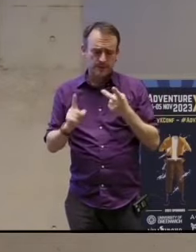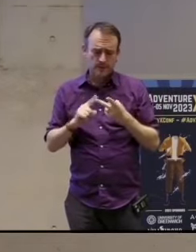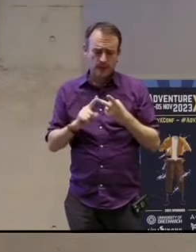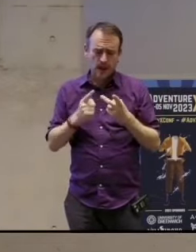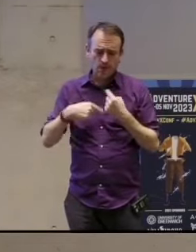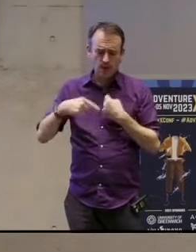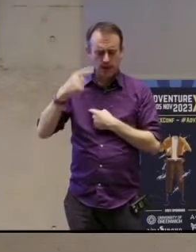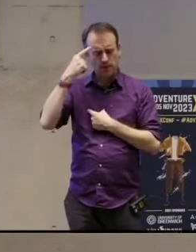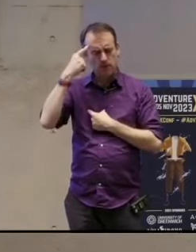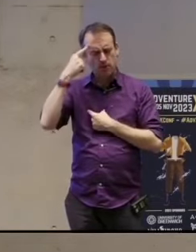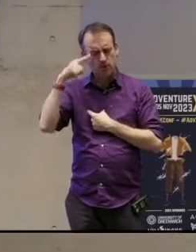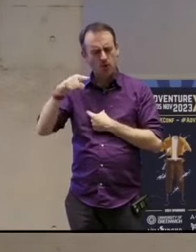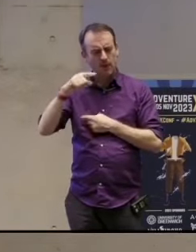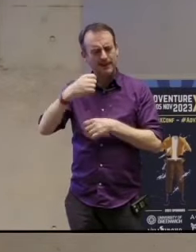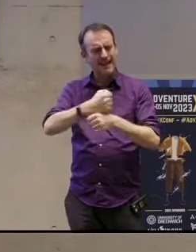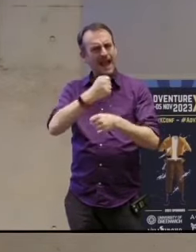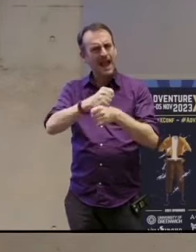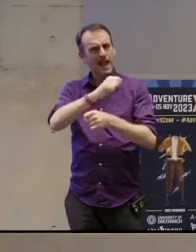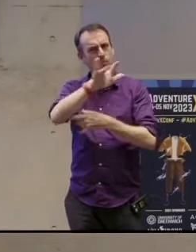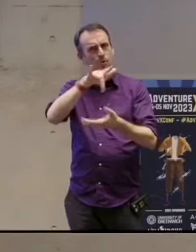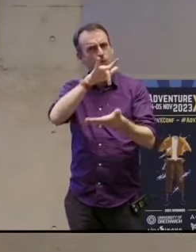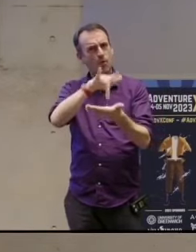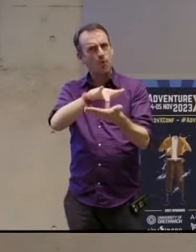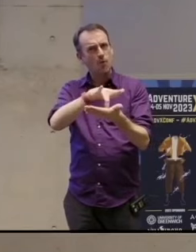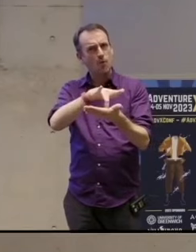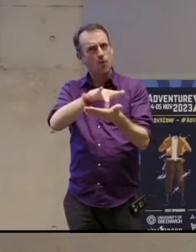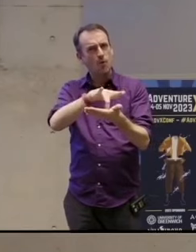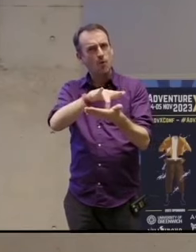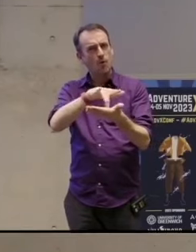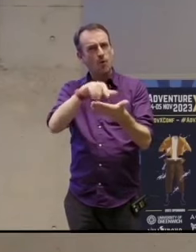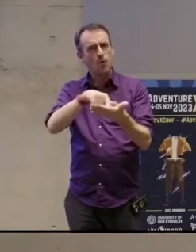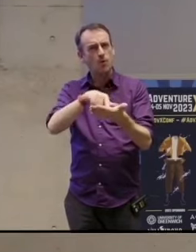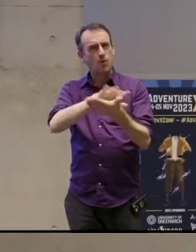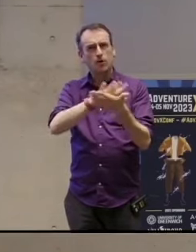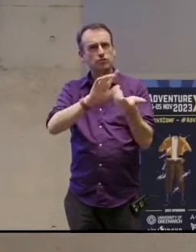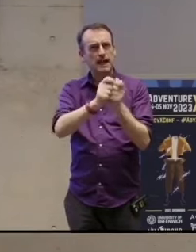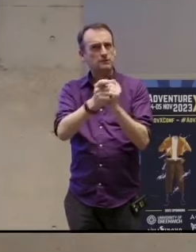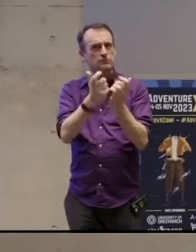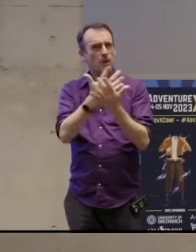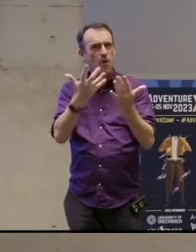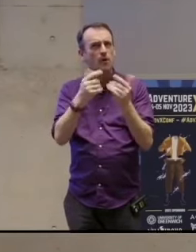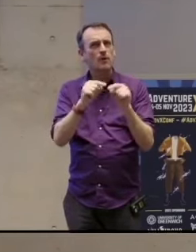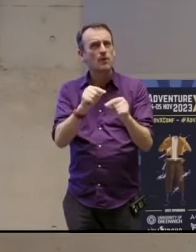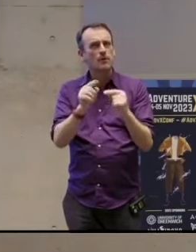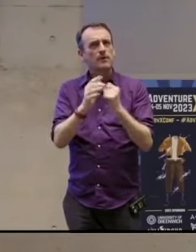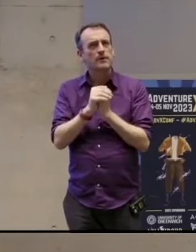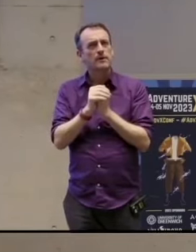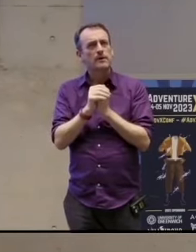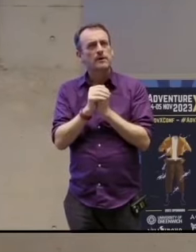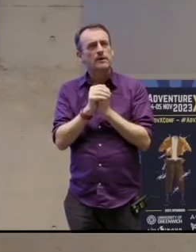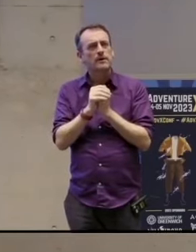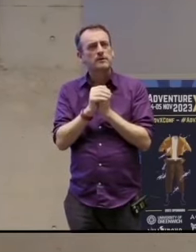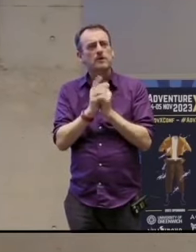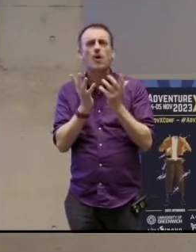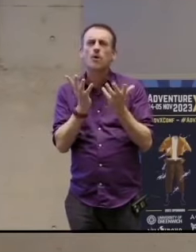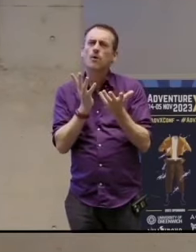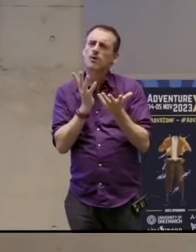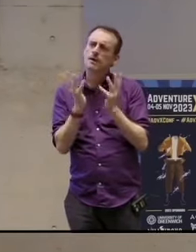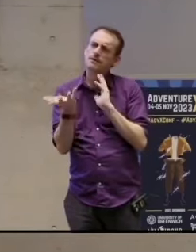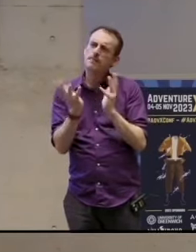the core of the game that never really changed from that through development. So yeah, for somehow I